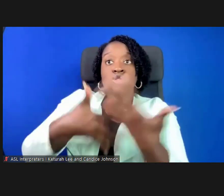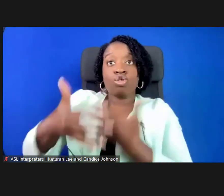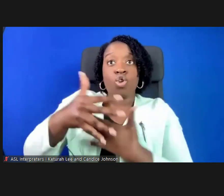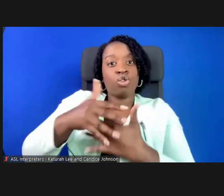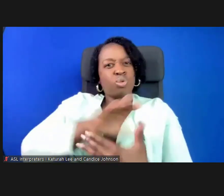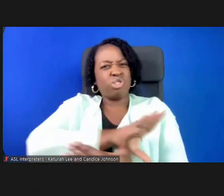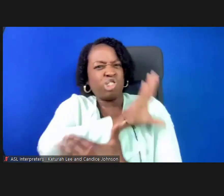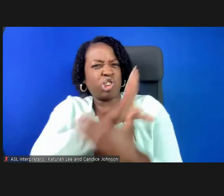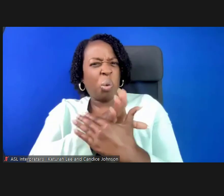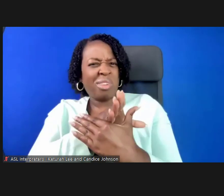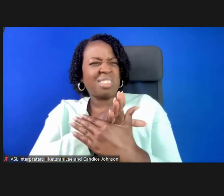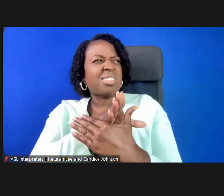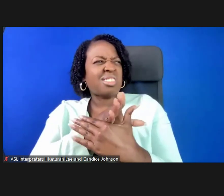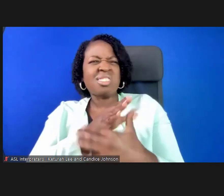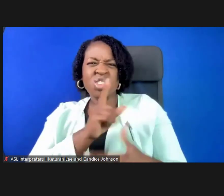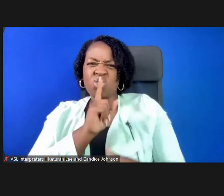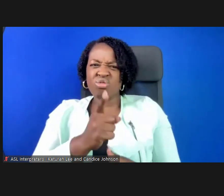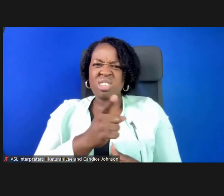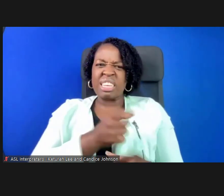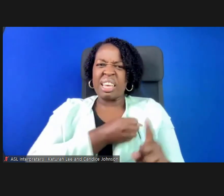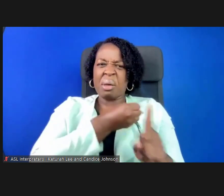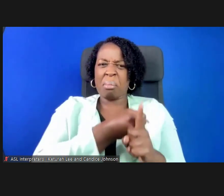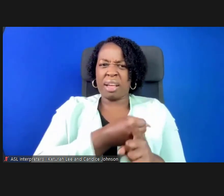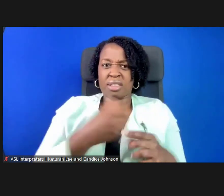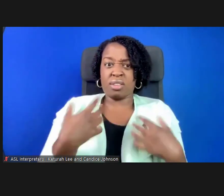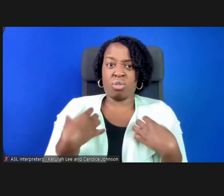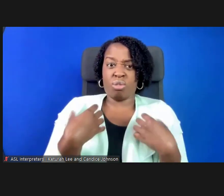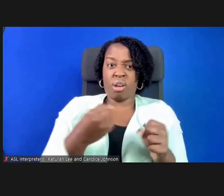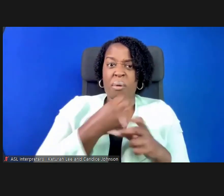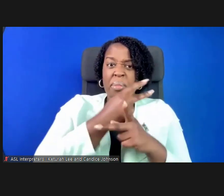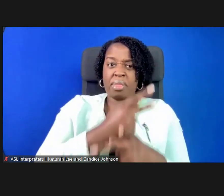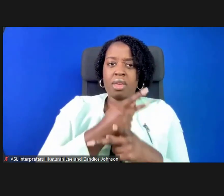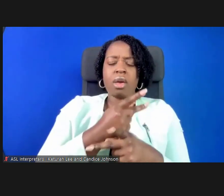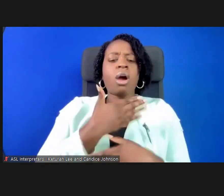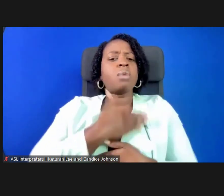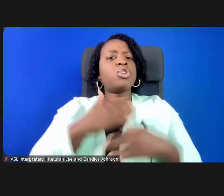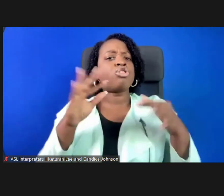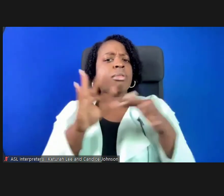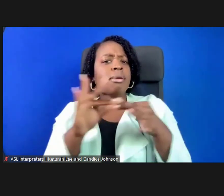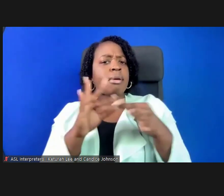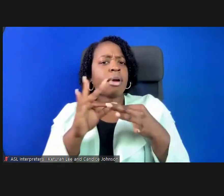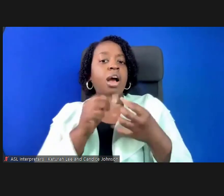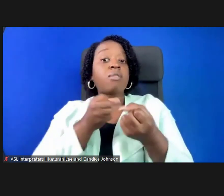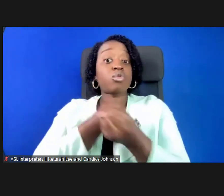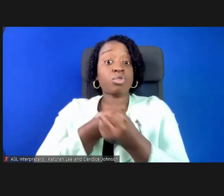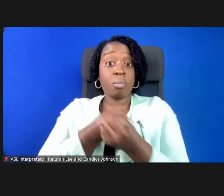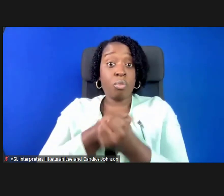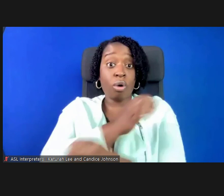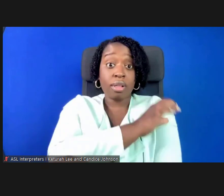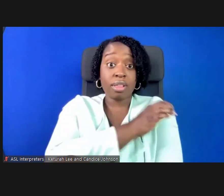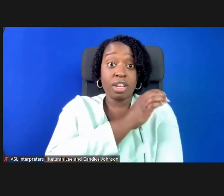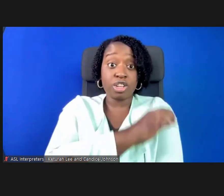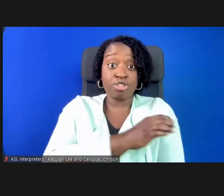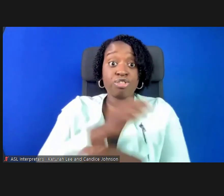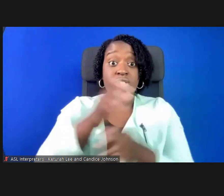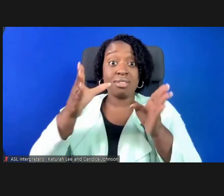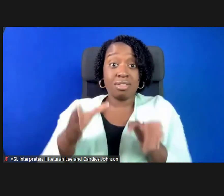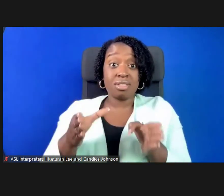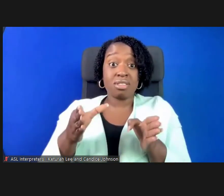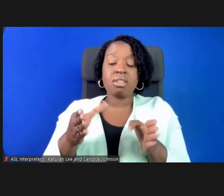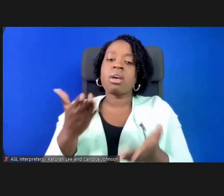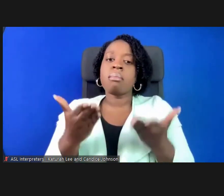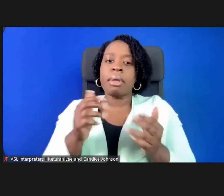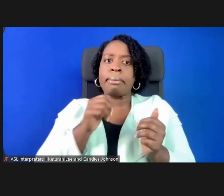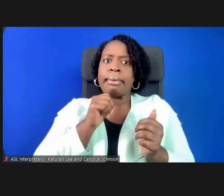health. I appreciated the comments that we need to support clinicians who may be